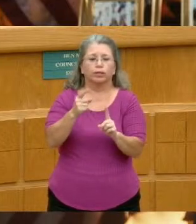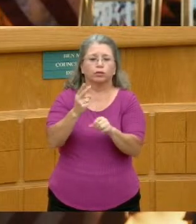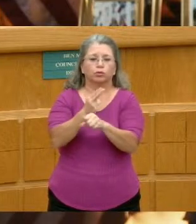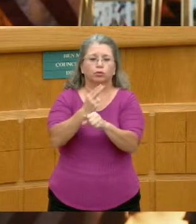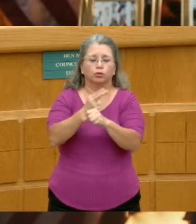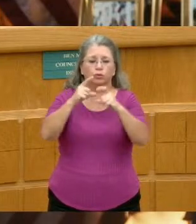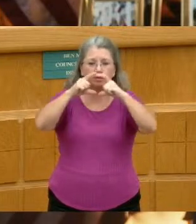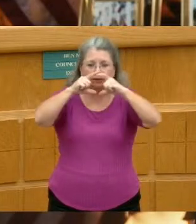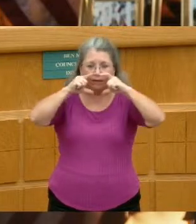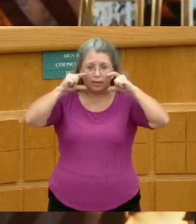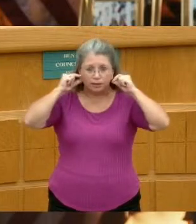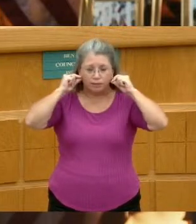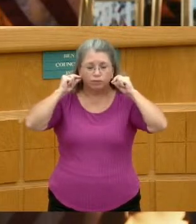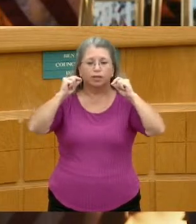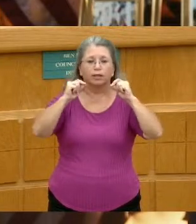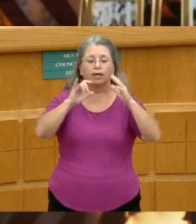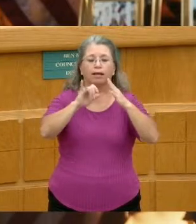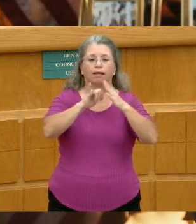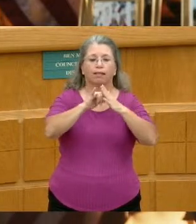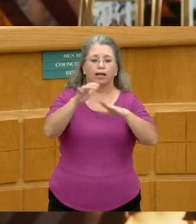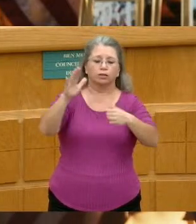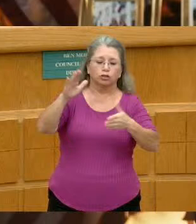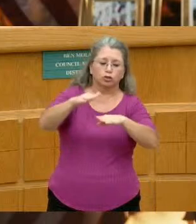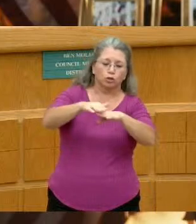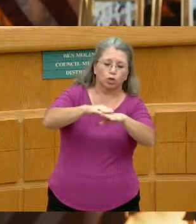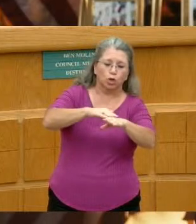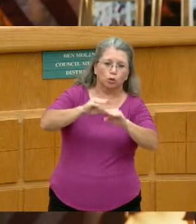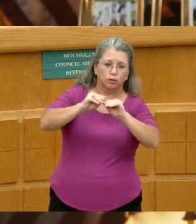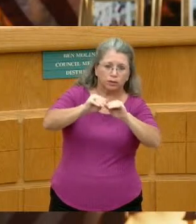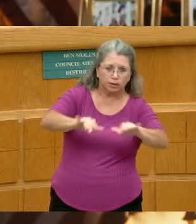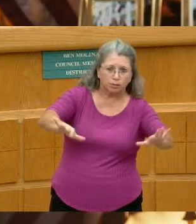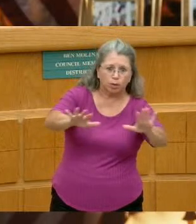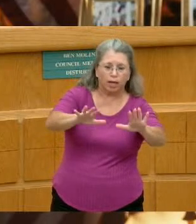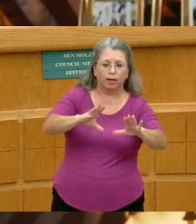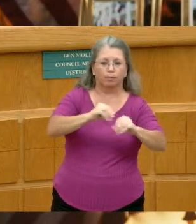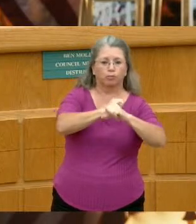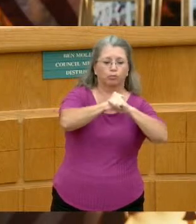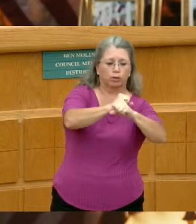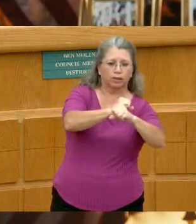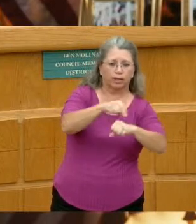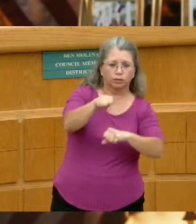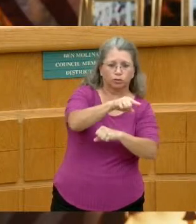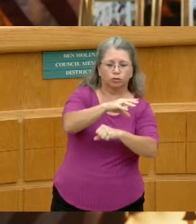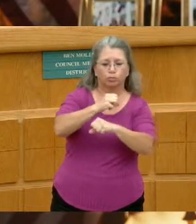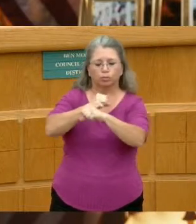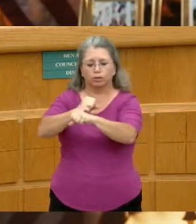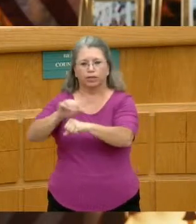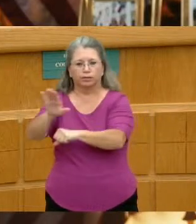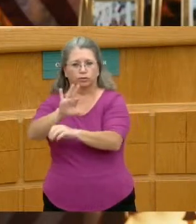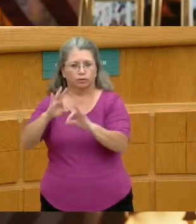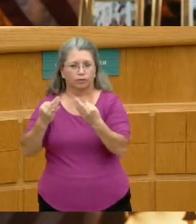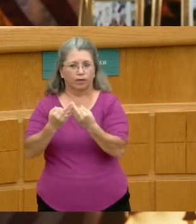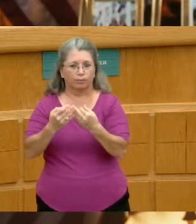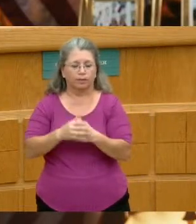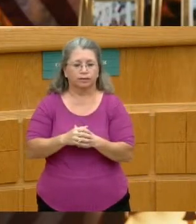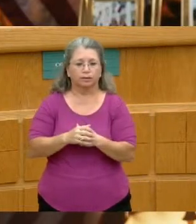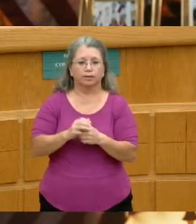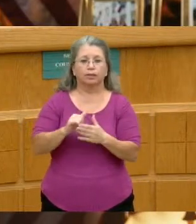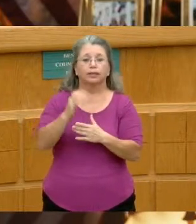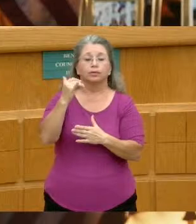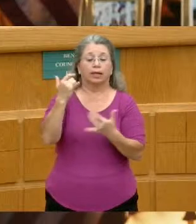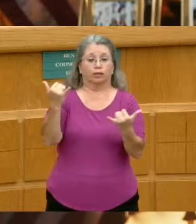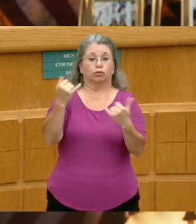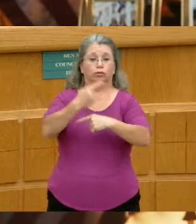protects you and your family. That is why today I am issuing a face